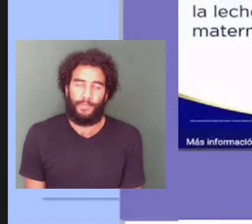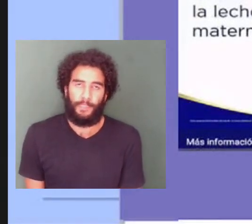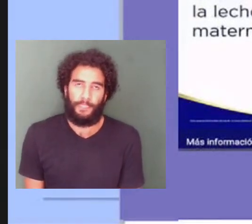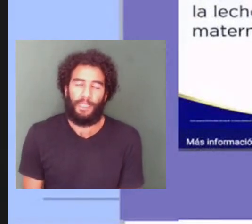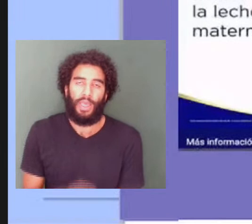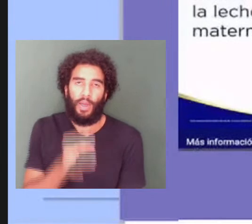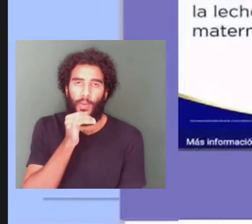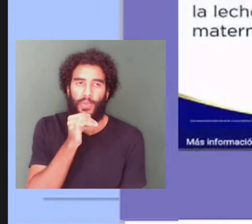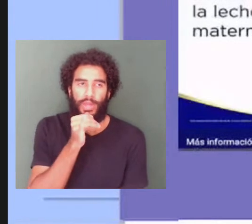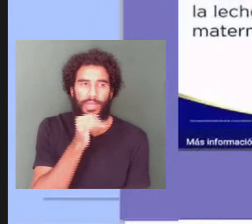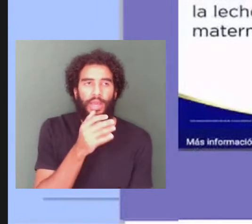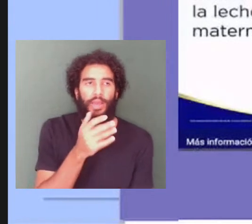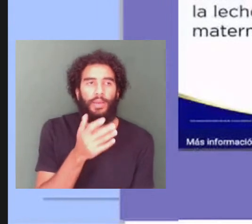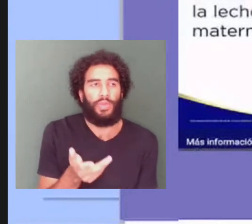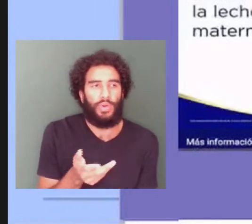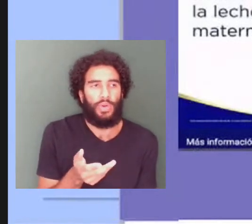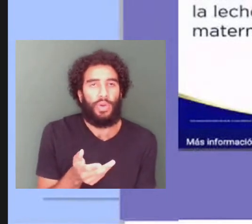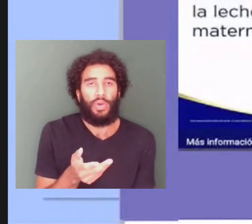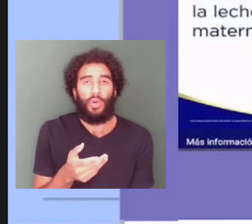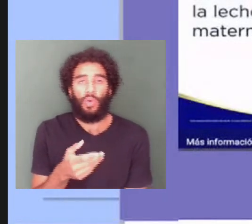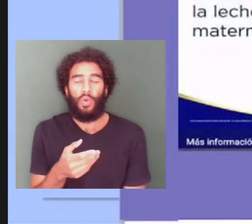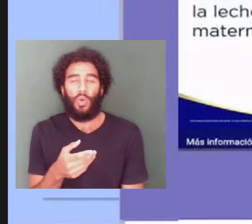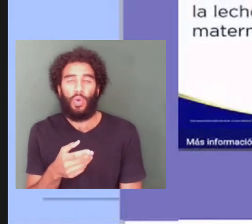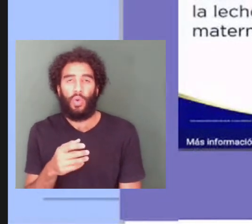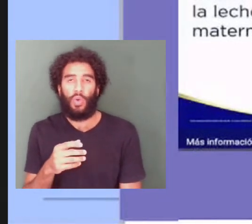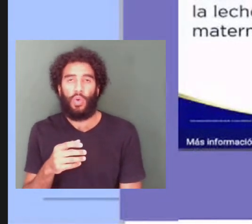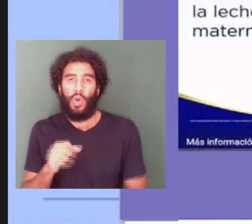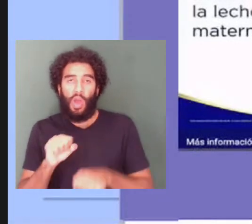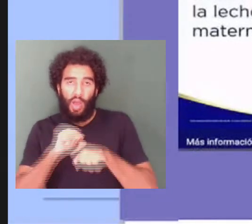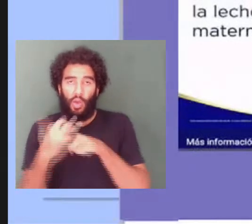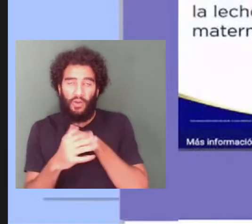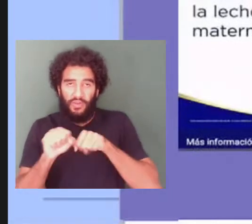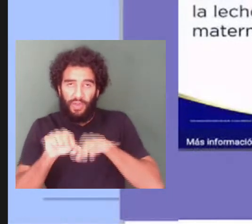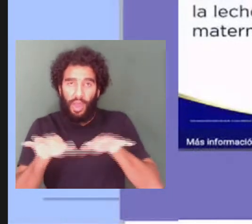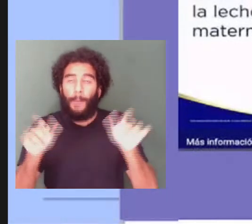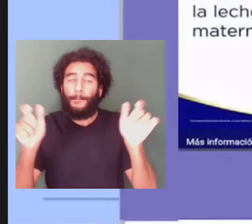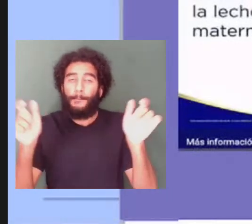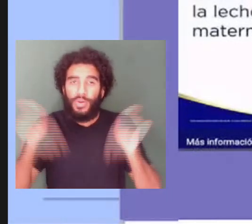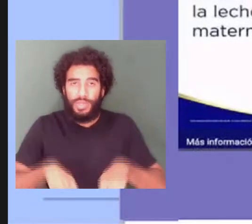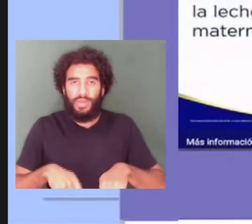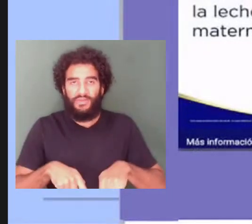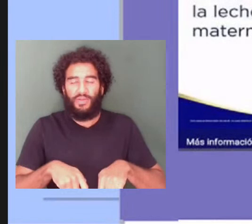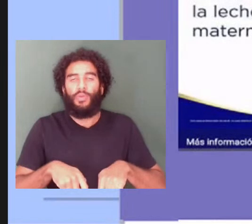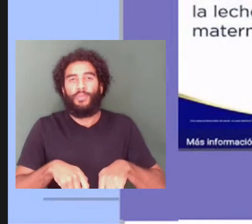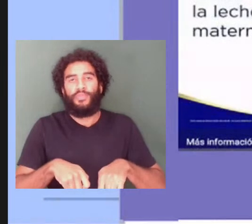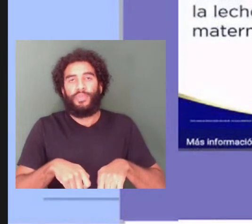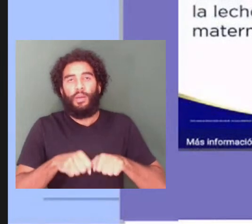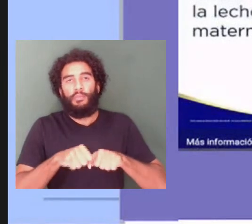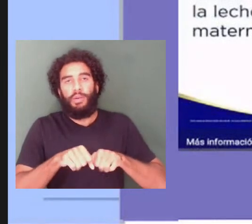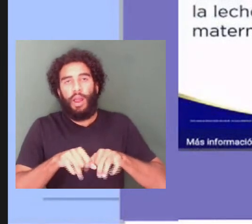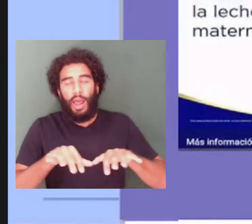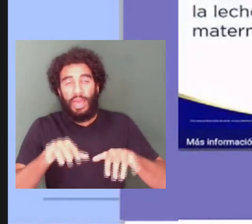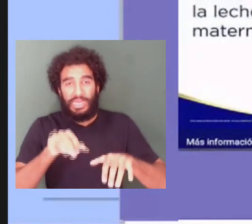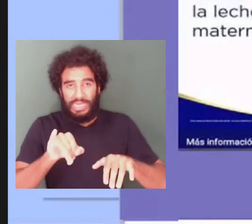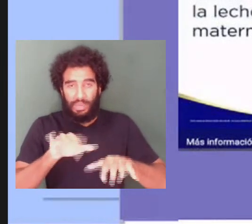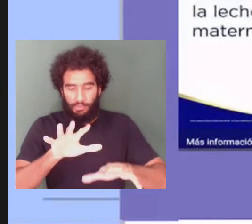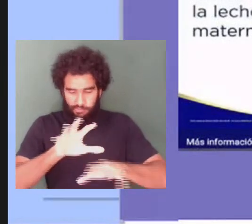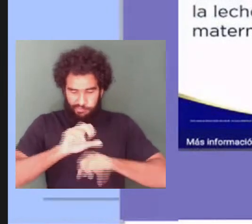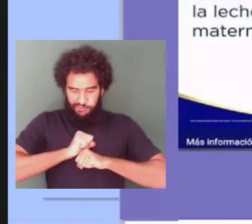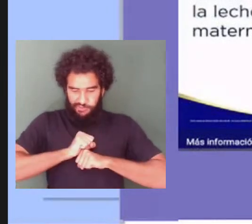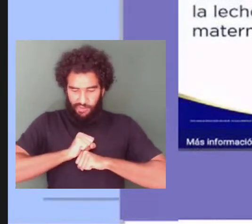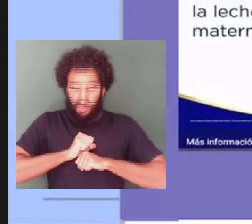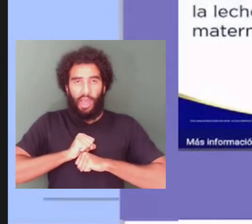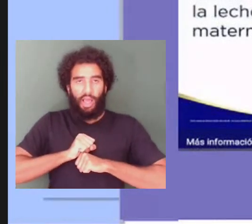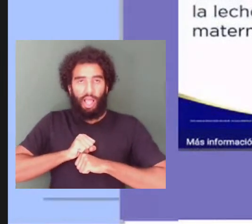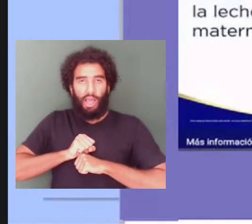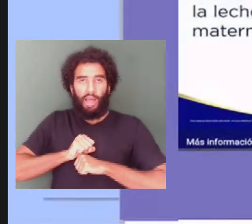they would be in doubt if COVID could be transferred through the breast milk. In other words, the companies